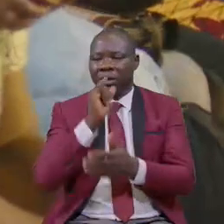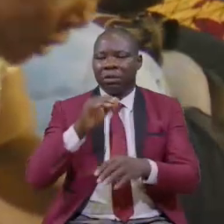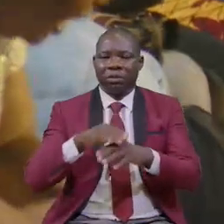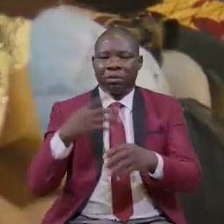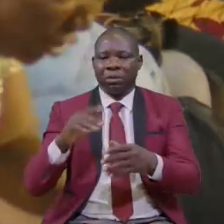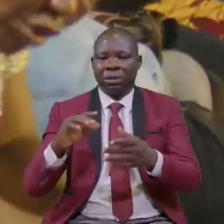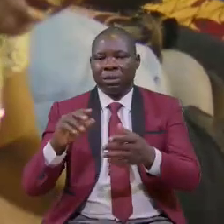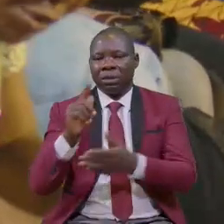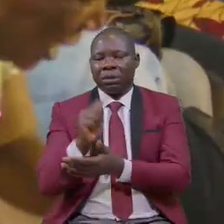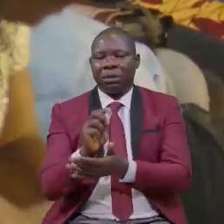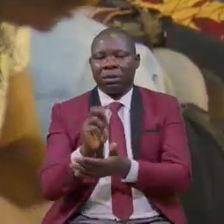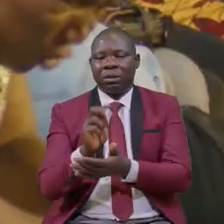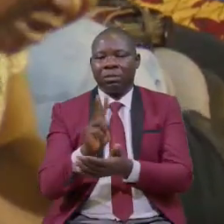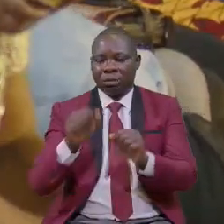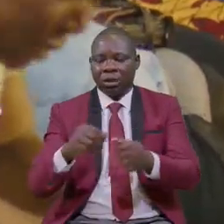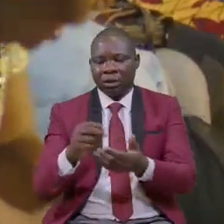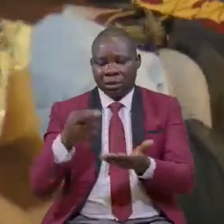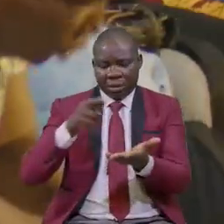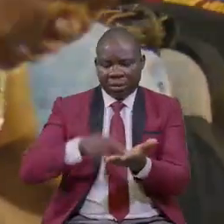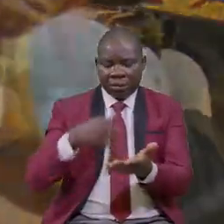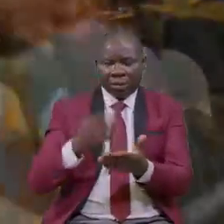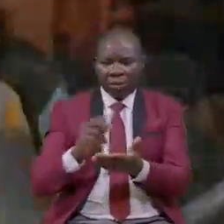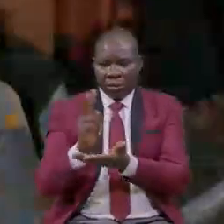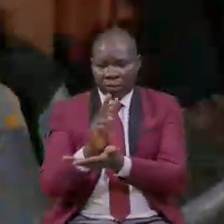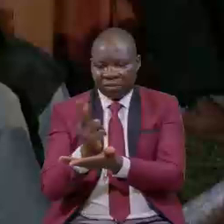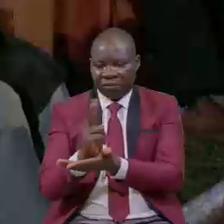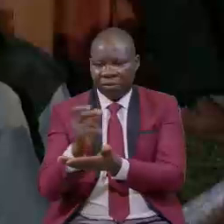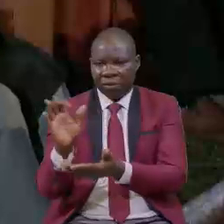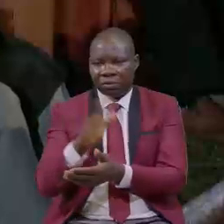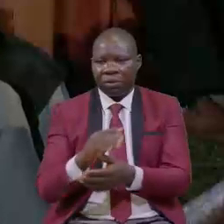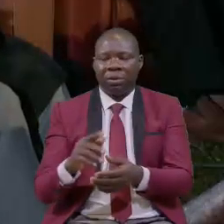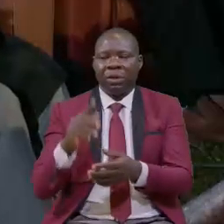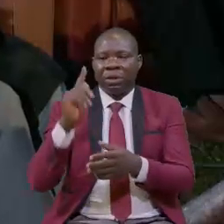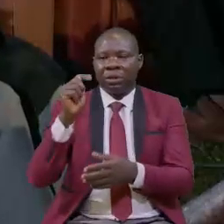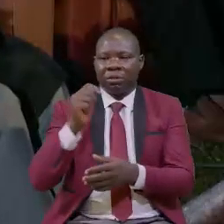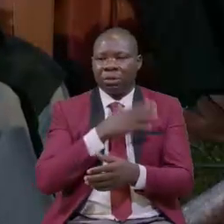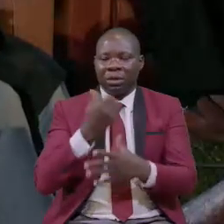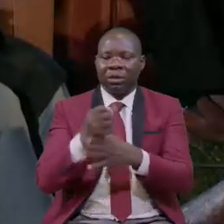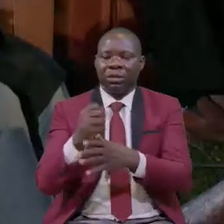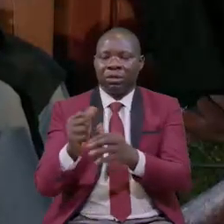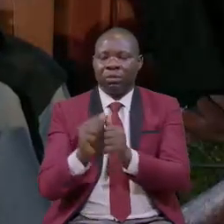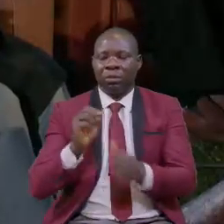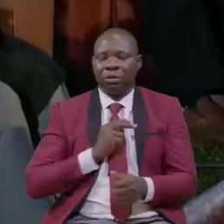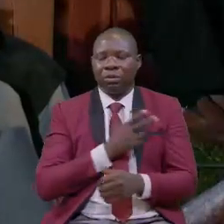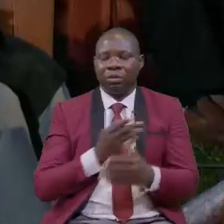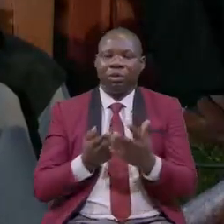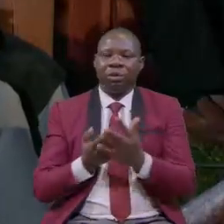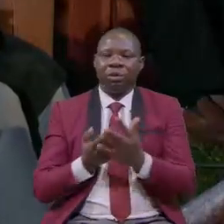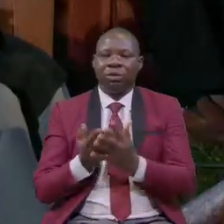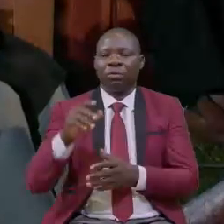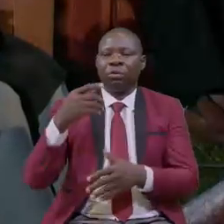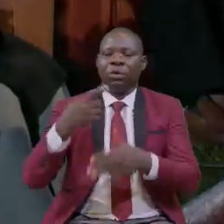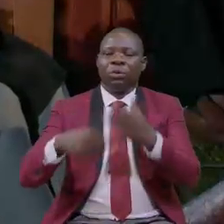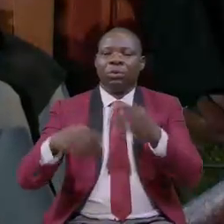of your testimony and share with us via WhatsApp or Telegram. Thank you for